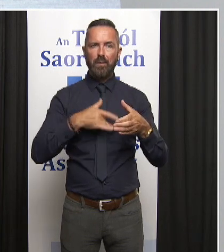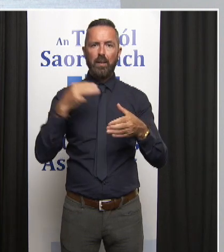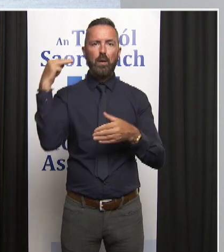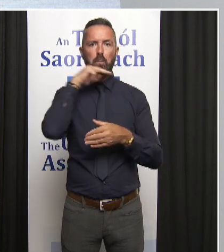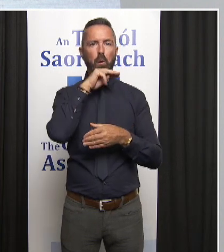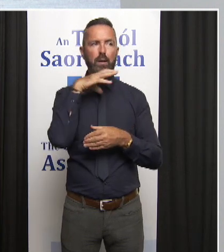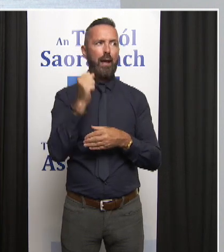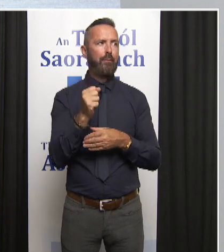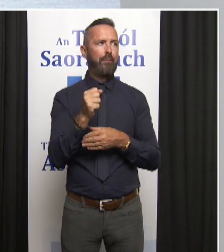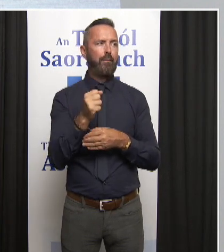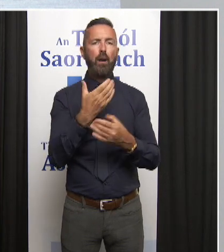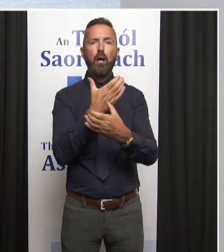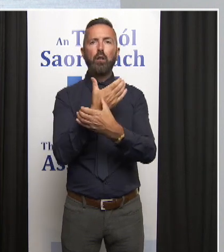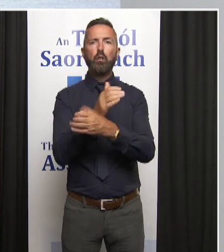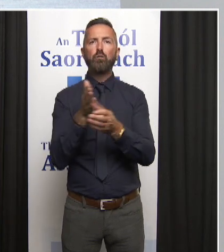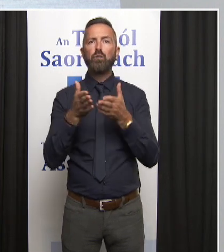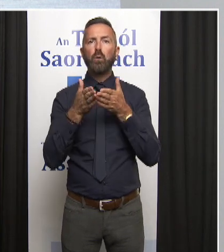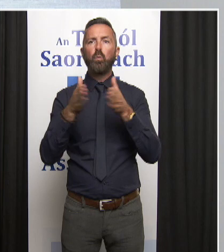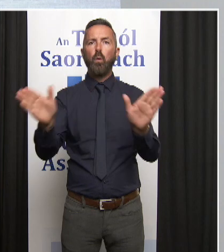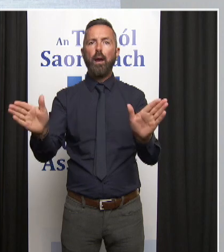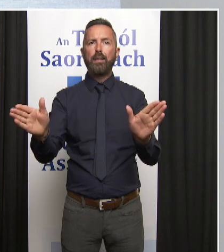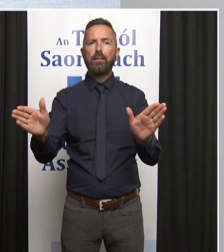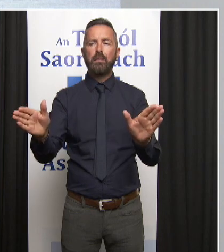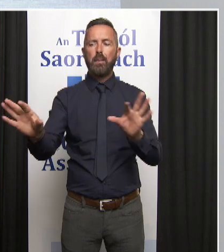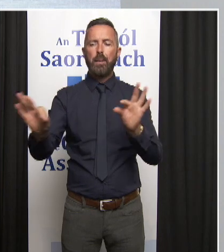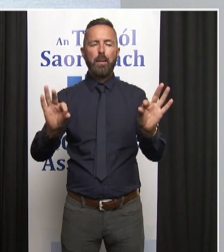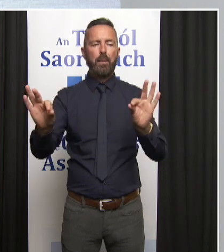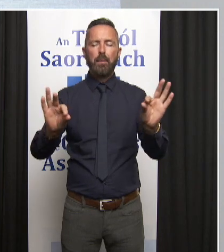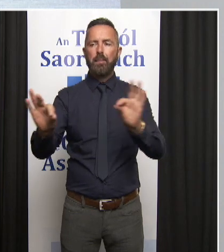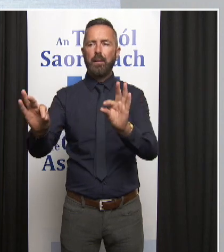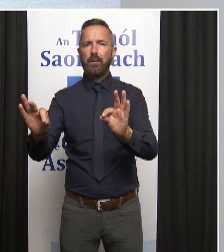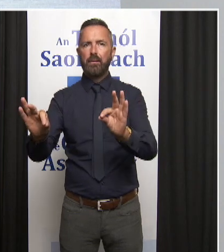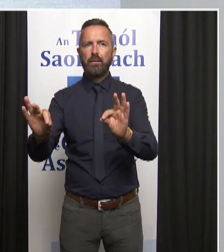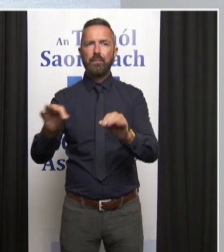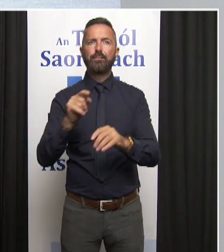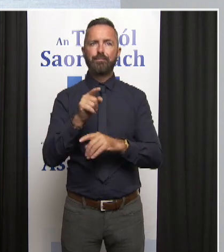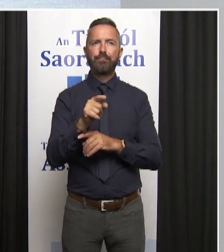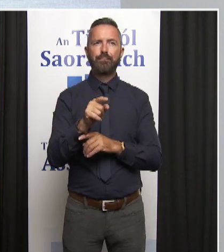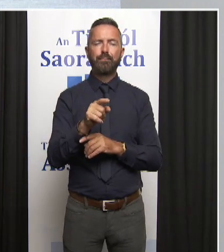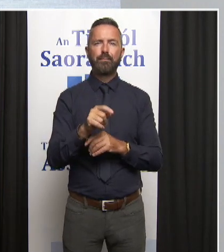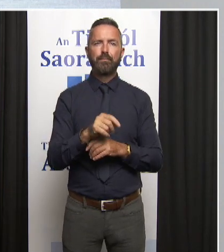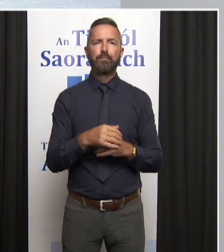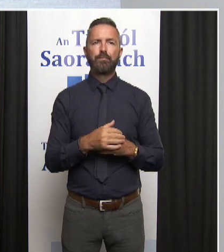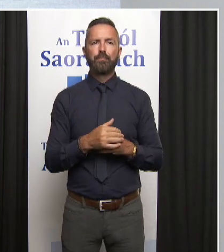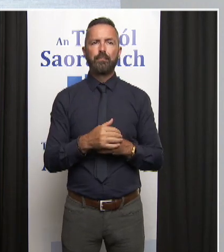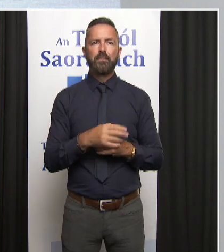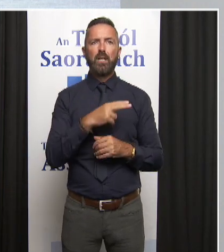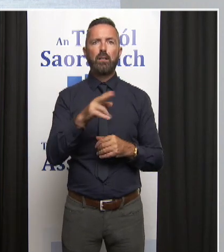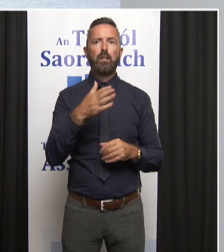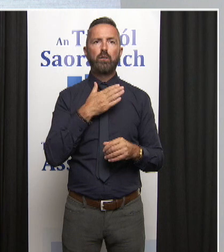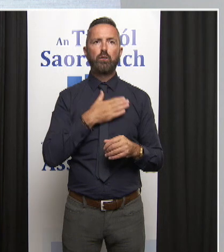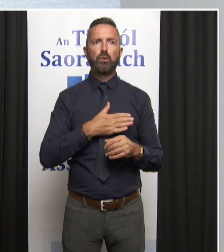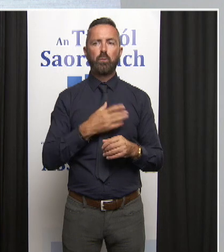a geographical, and by that we mean among the 4 councils, balance there, so that there wouldn't be any